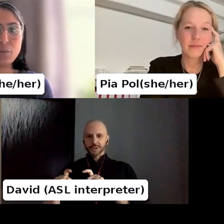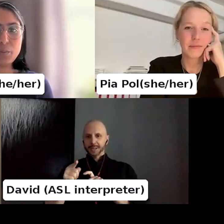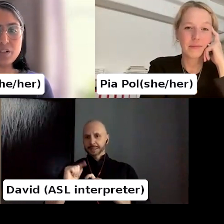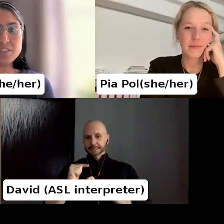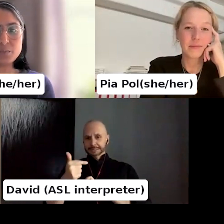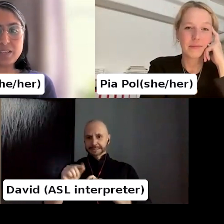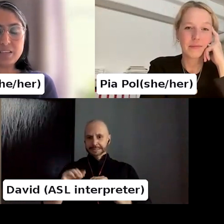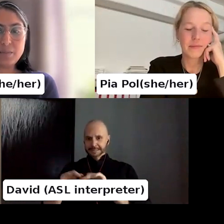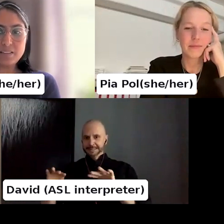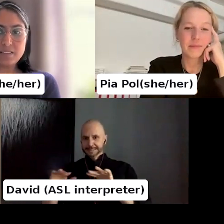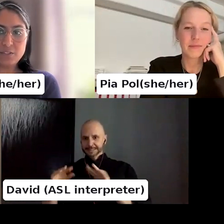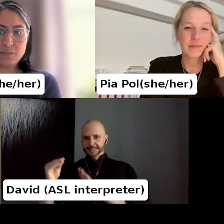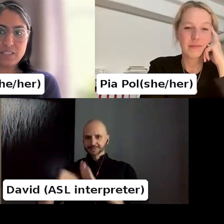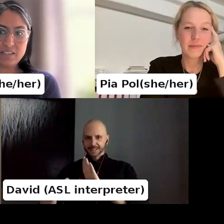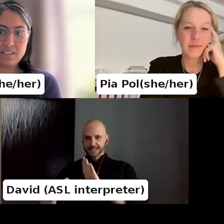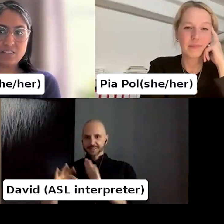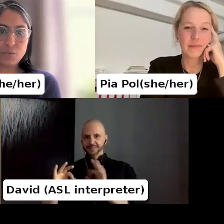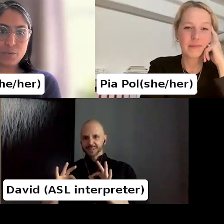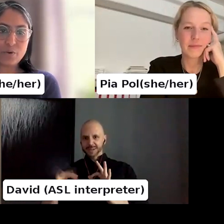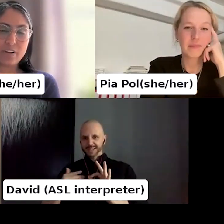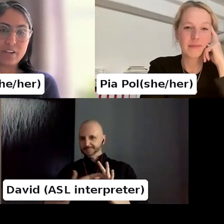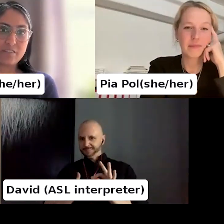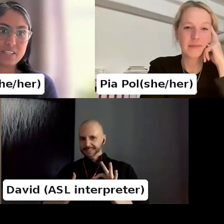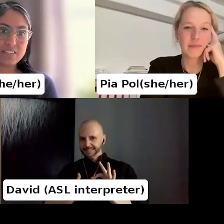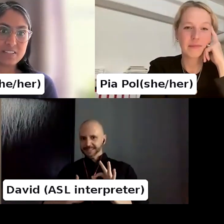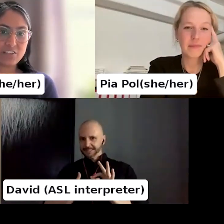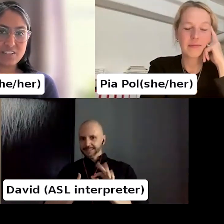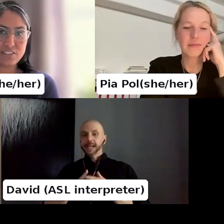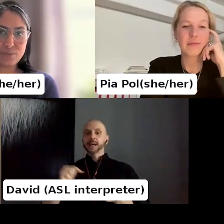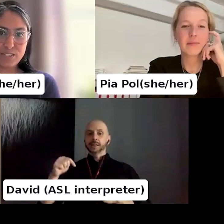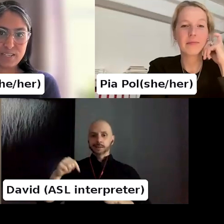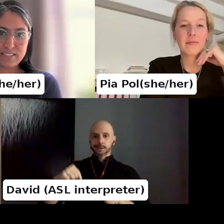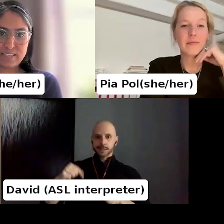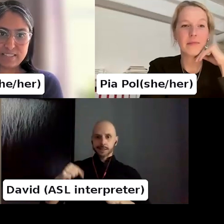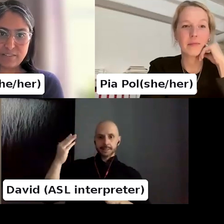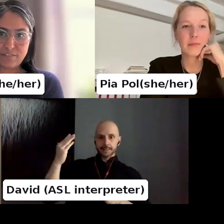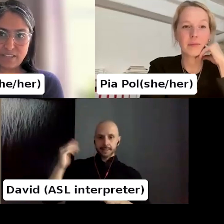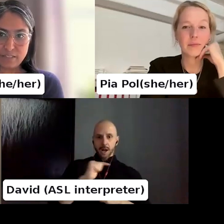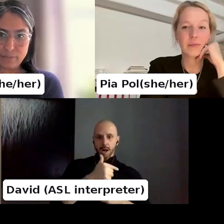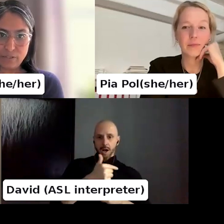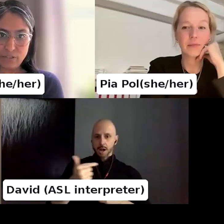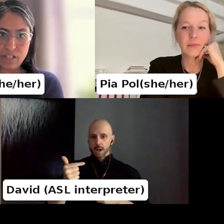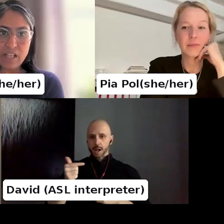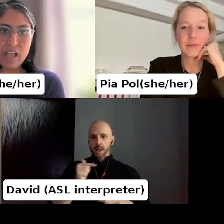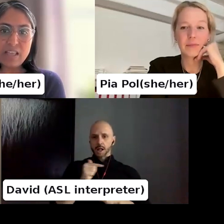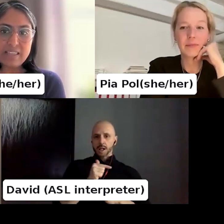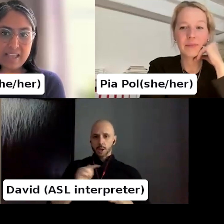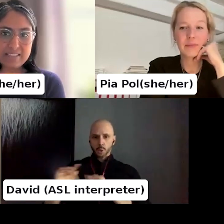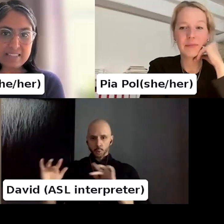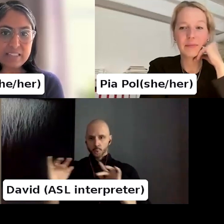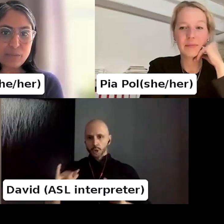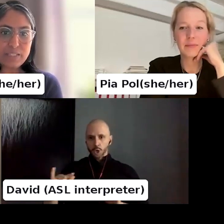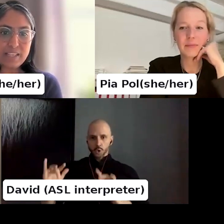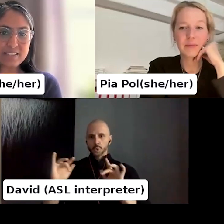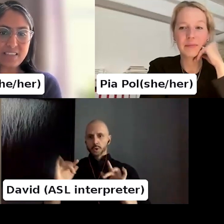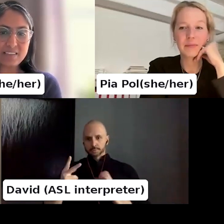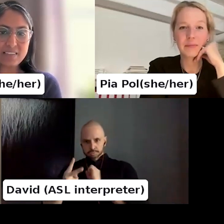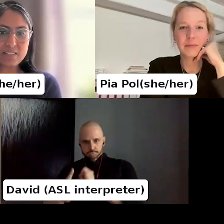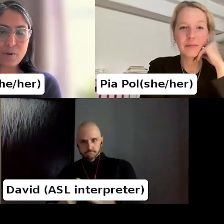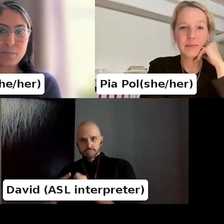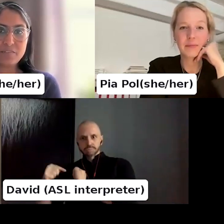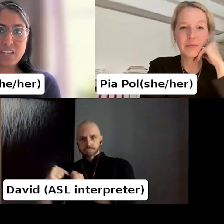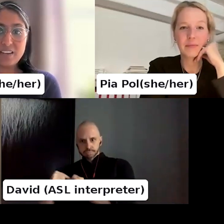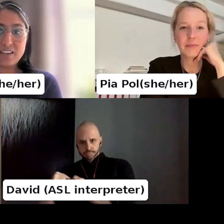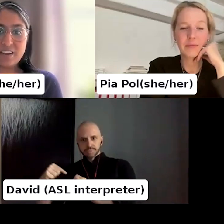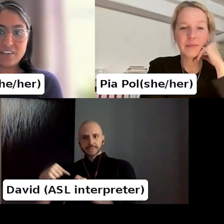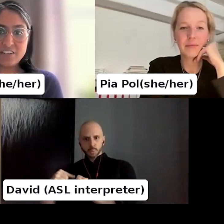out. We'll also be emailing you a link to a recording of this session as soon as it's available. Lastly, we'd like to thank